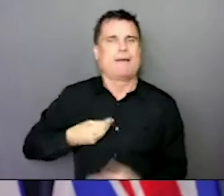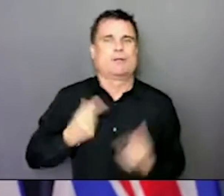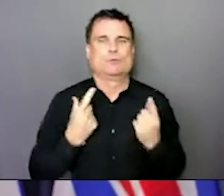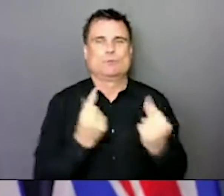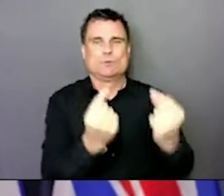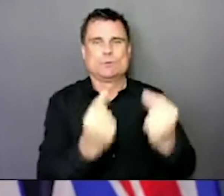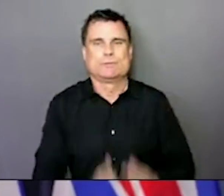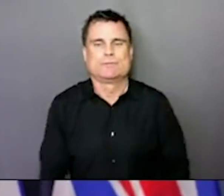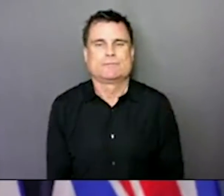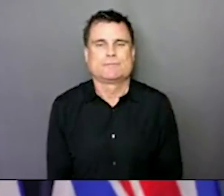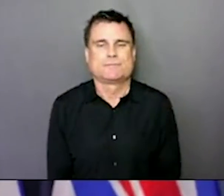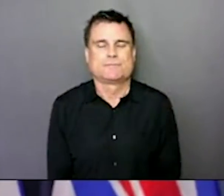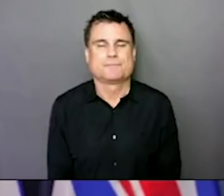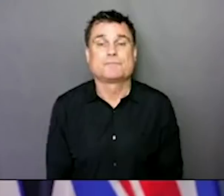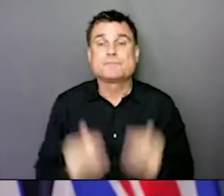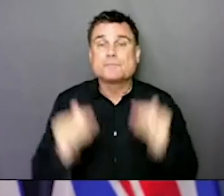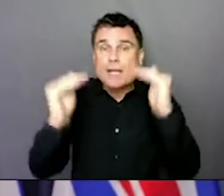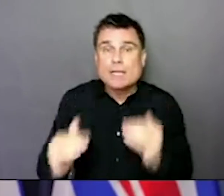Hey, Premier.